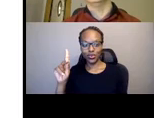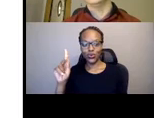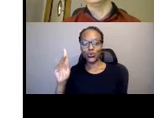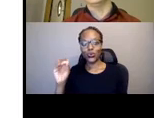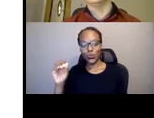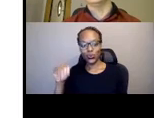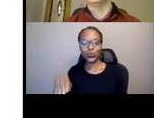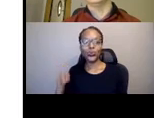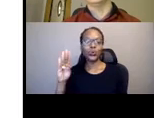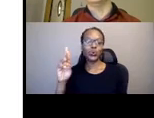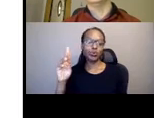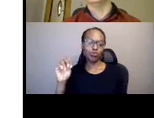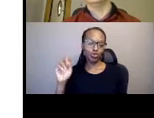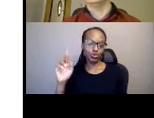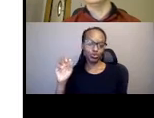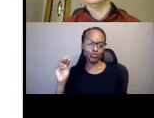We began in